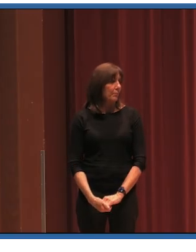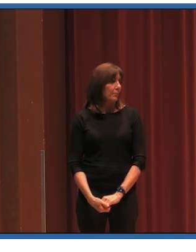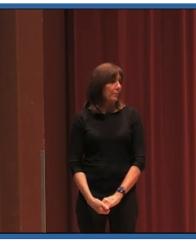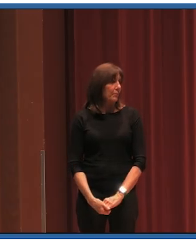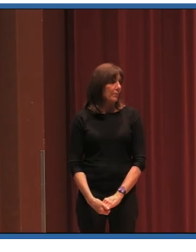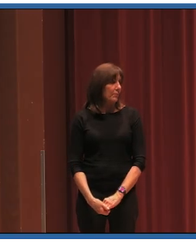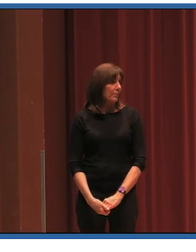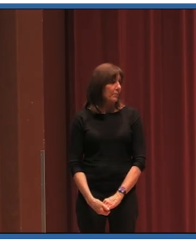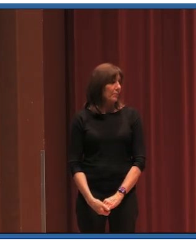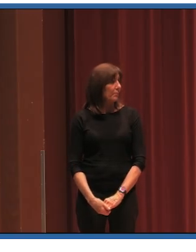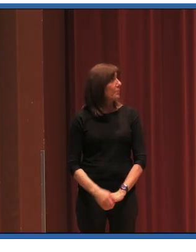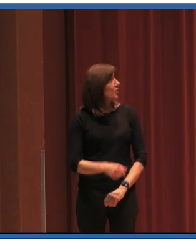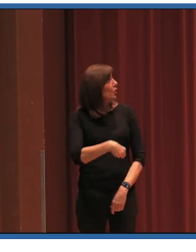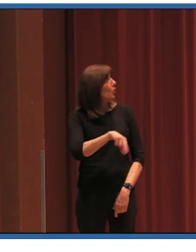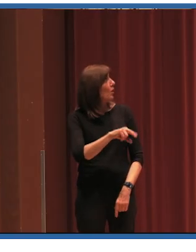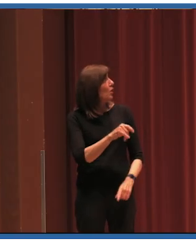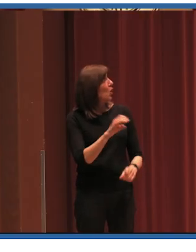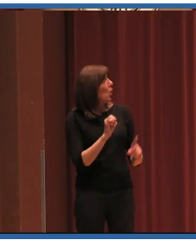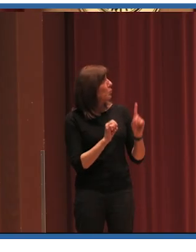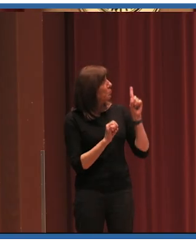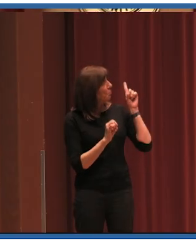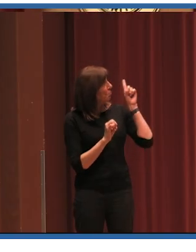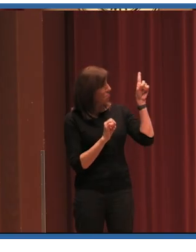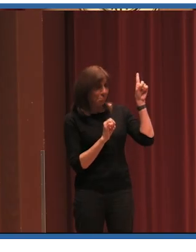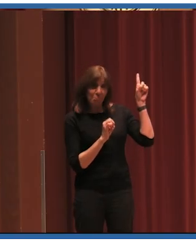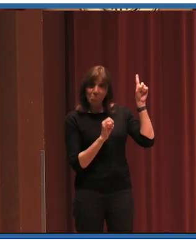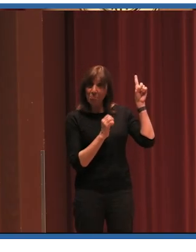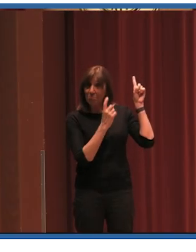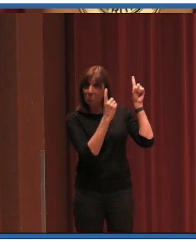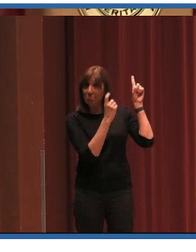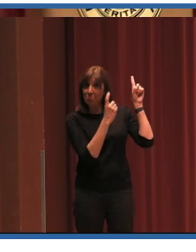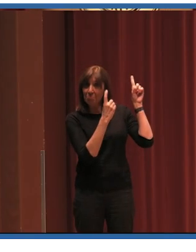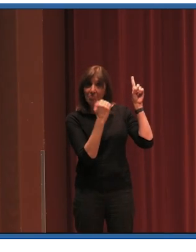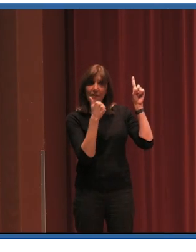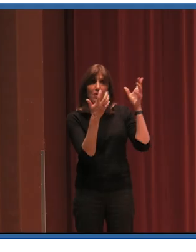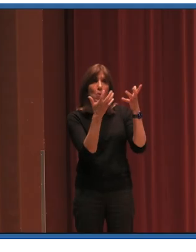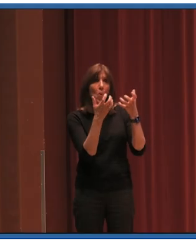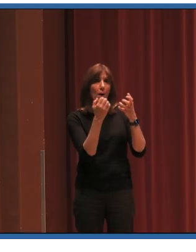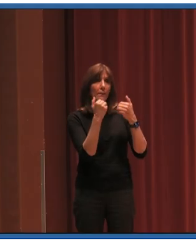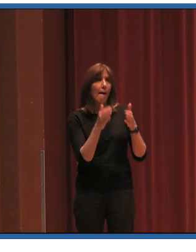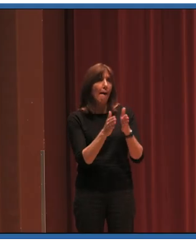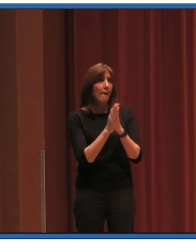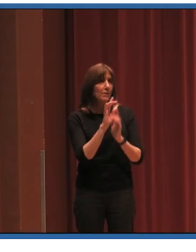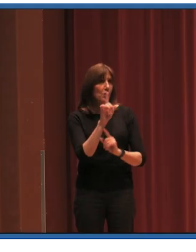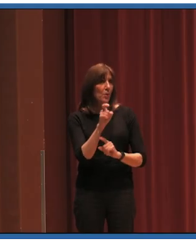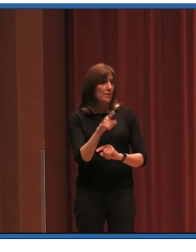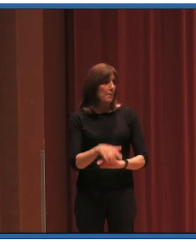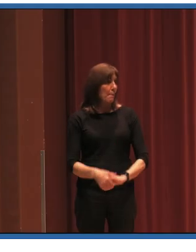And here's that QR code, and you can use that to submit questions during the presentation.